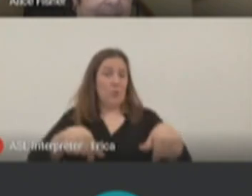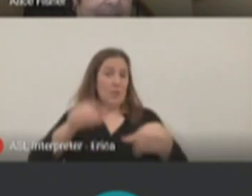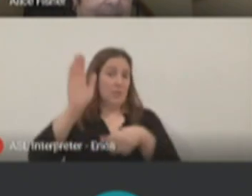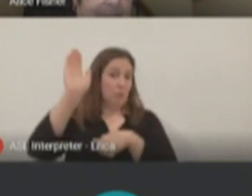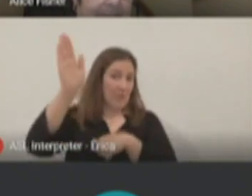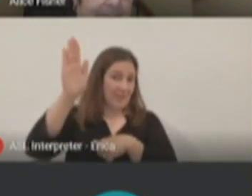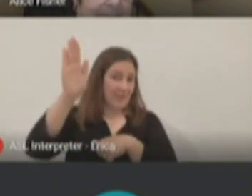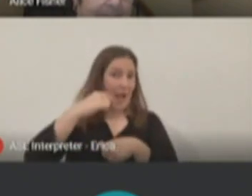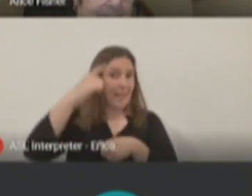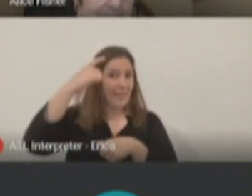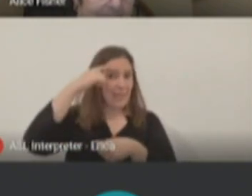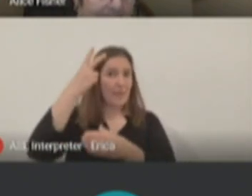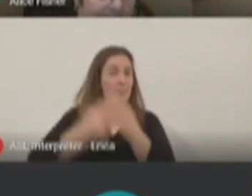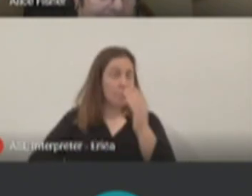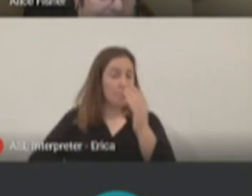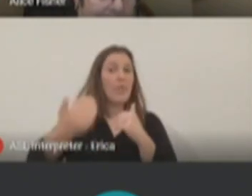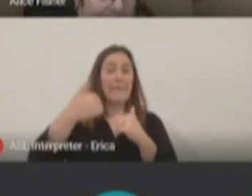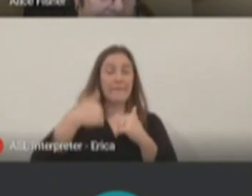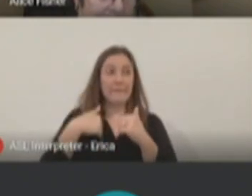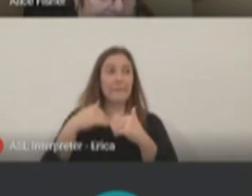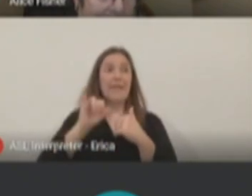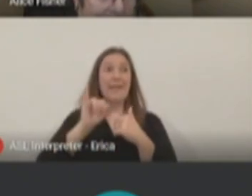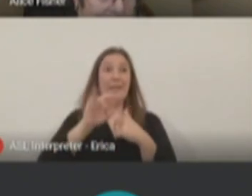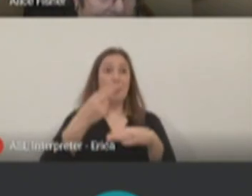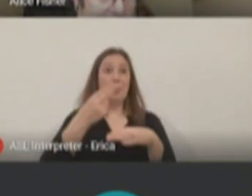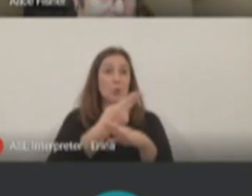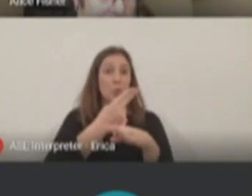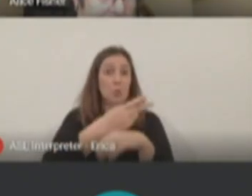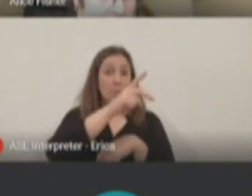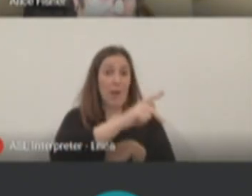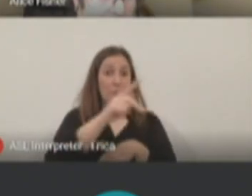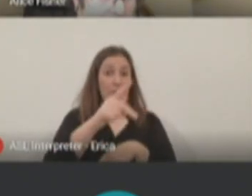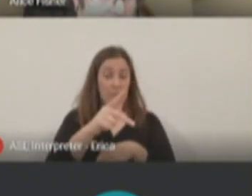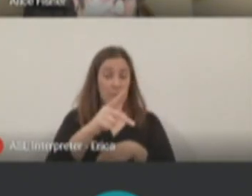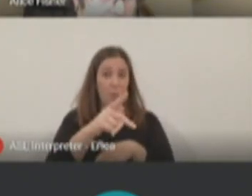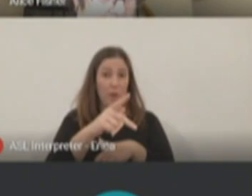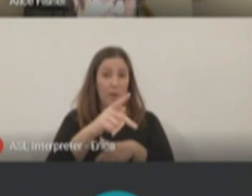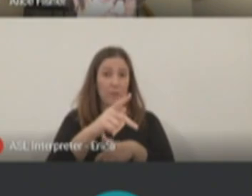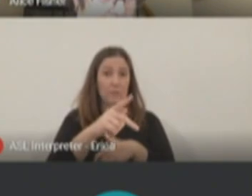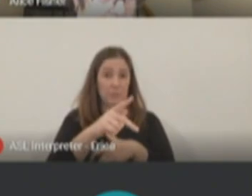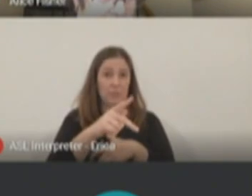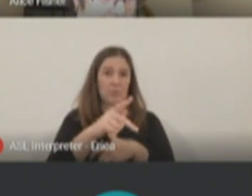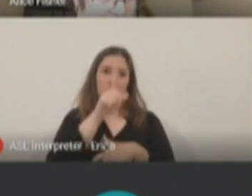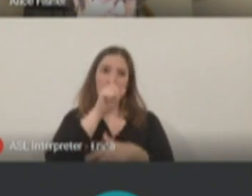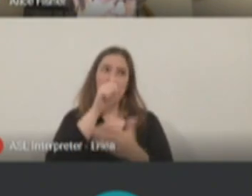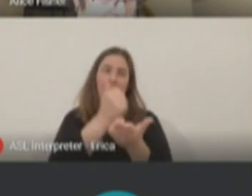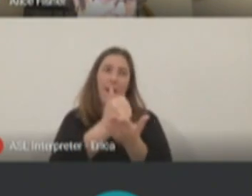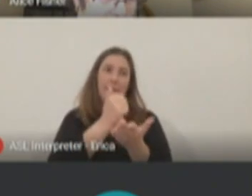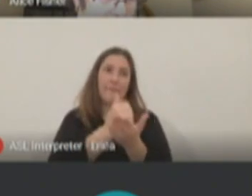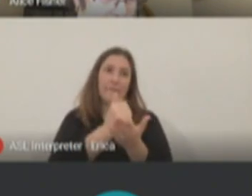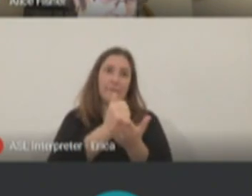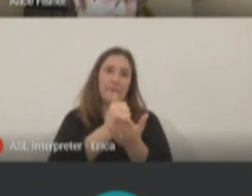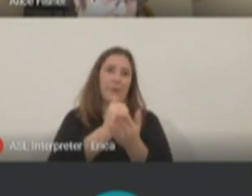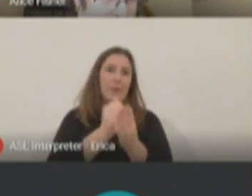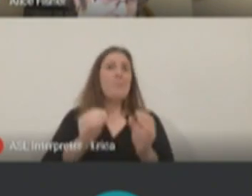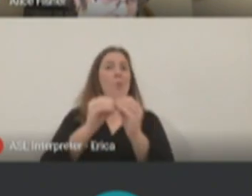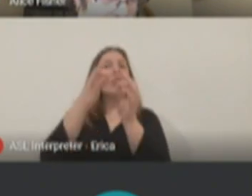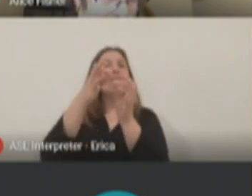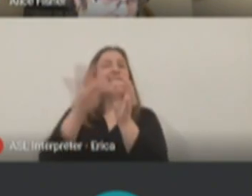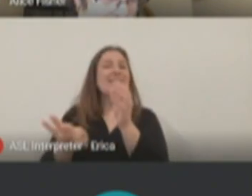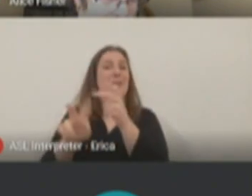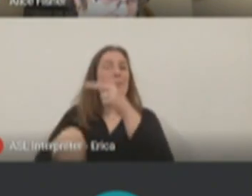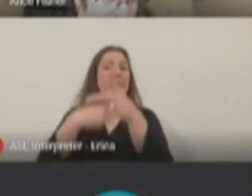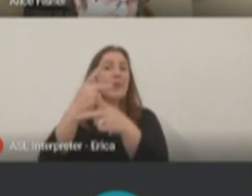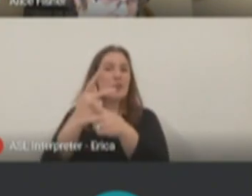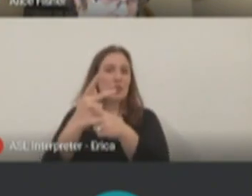both having, if you are using a PowerPoint, that it's helpful to have a simplified version that isn't